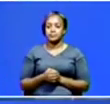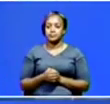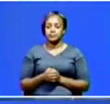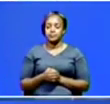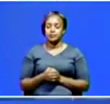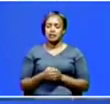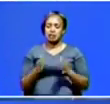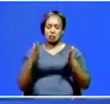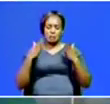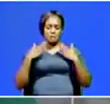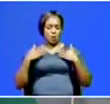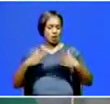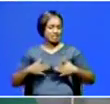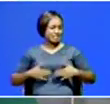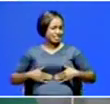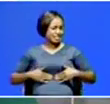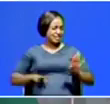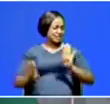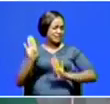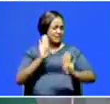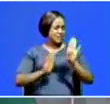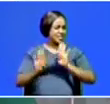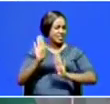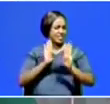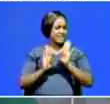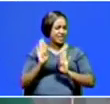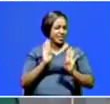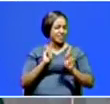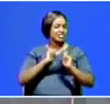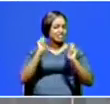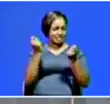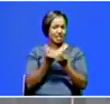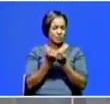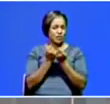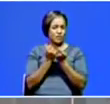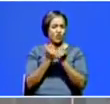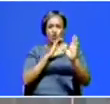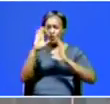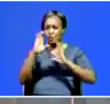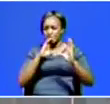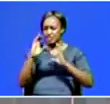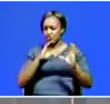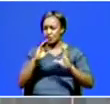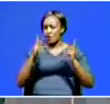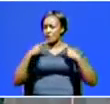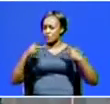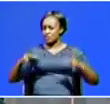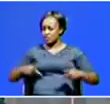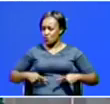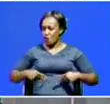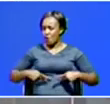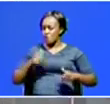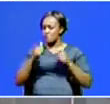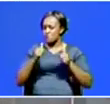Body language, by definition, is a type of non-verbal communication in which physical behavior, as opposed to words, are used